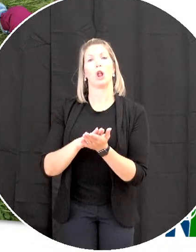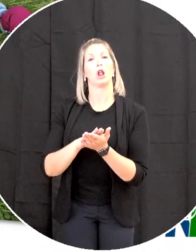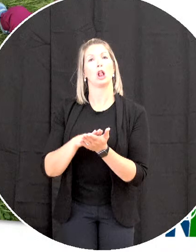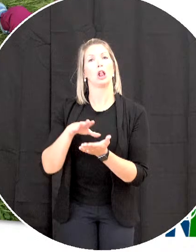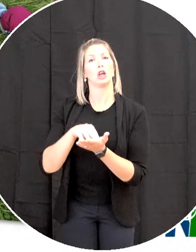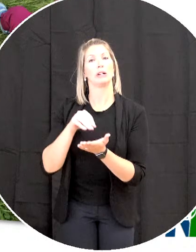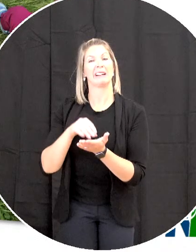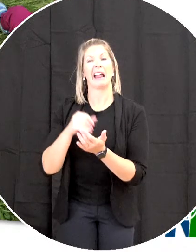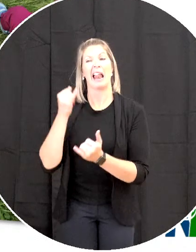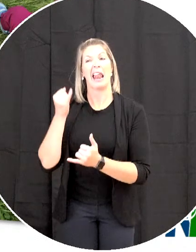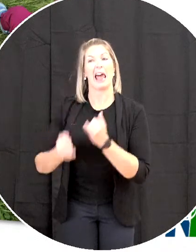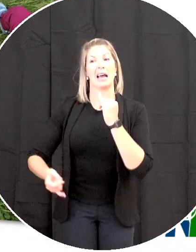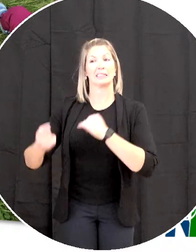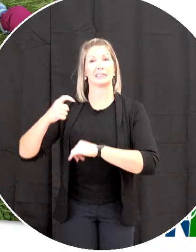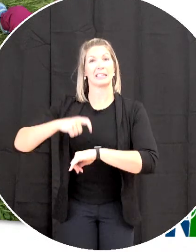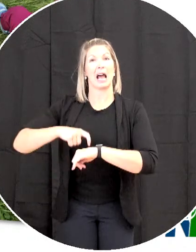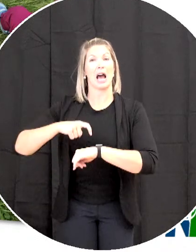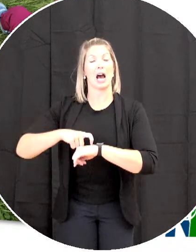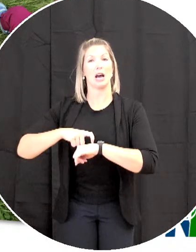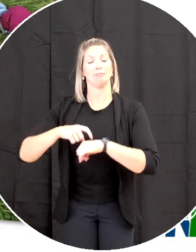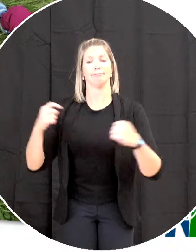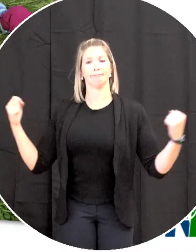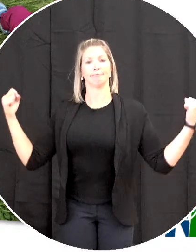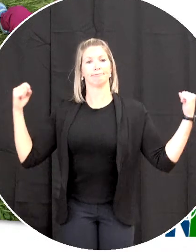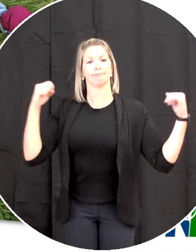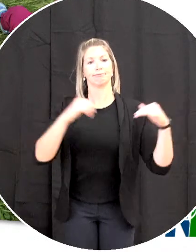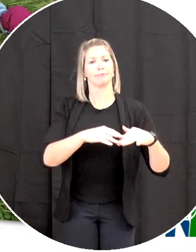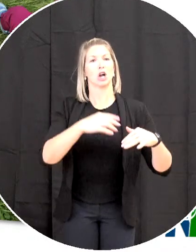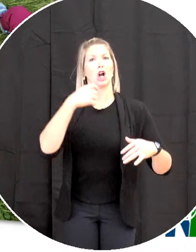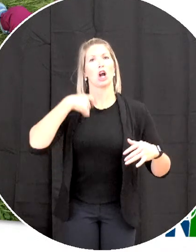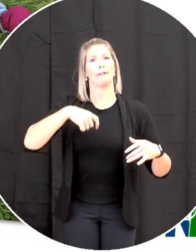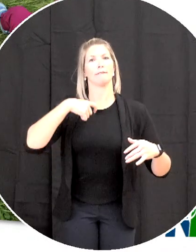America where Global Pedagogies for Deep Learning attended with us.